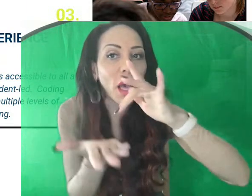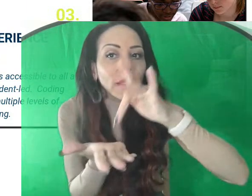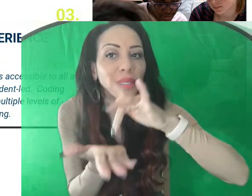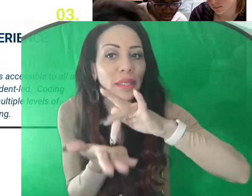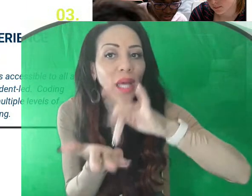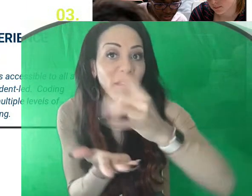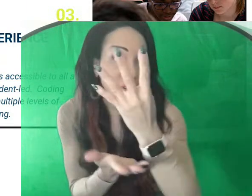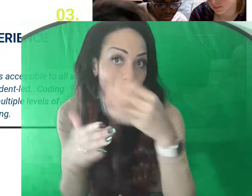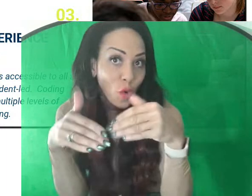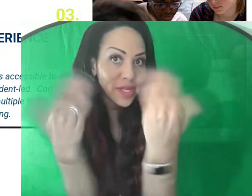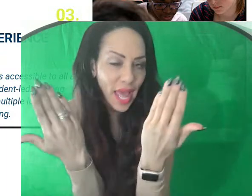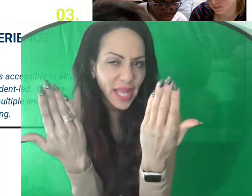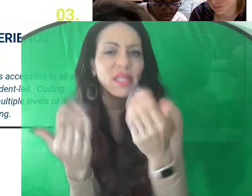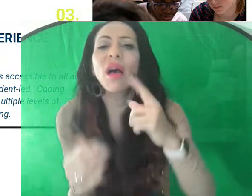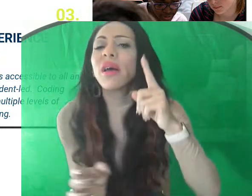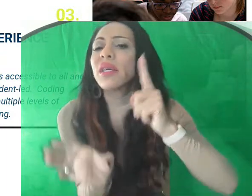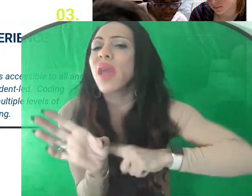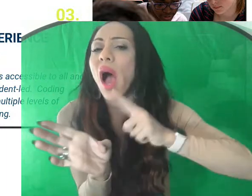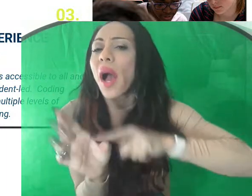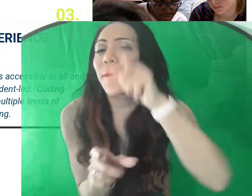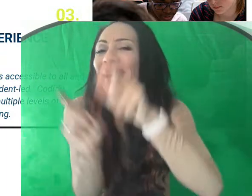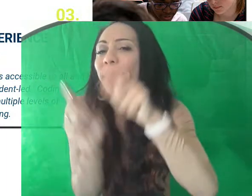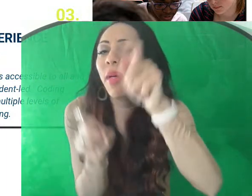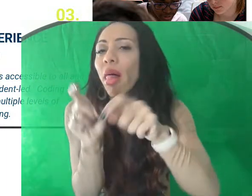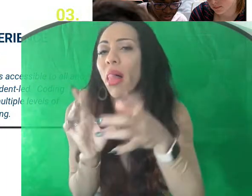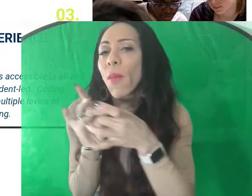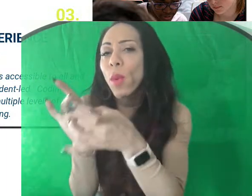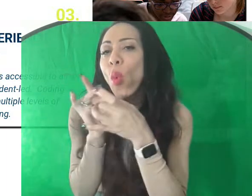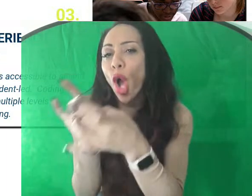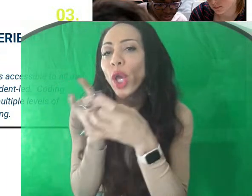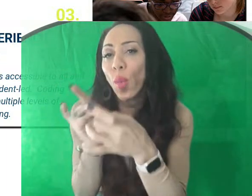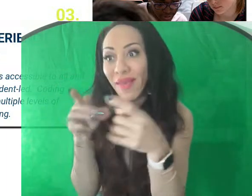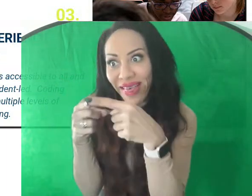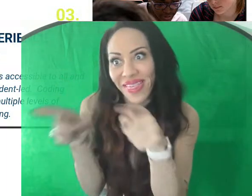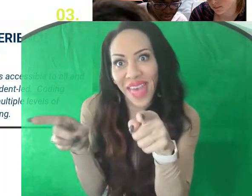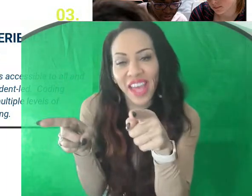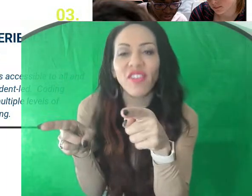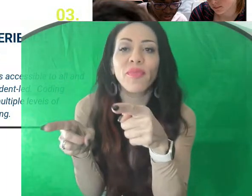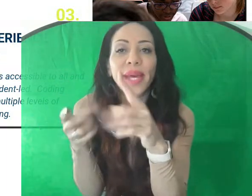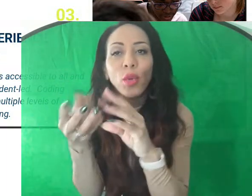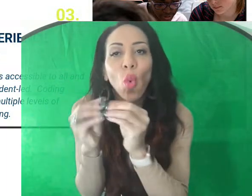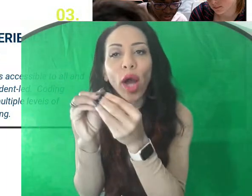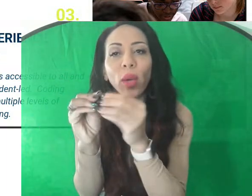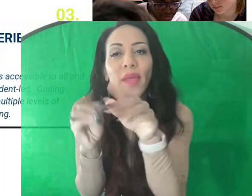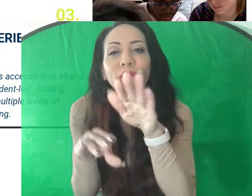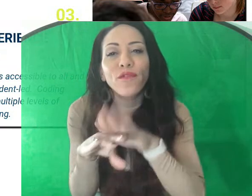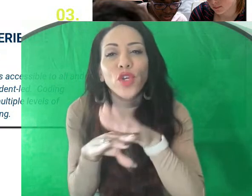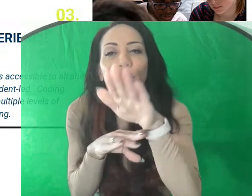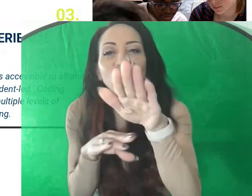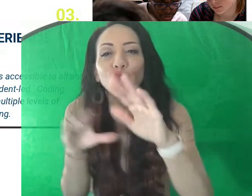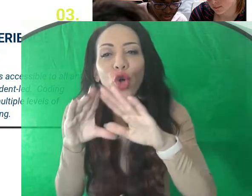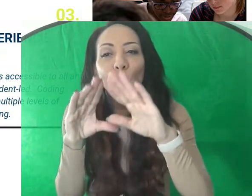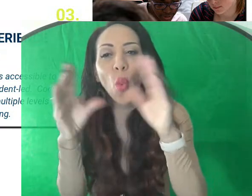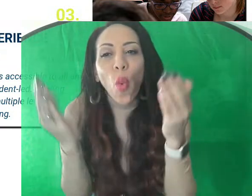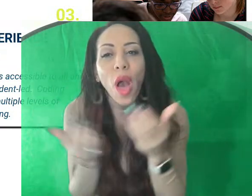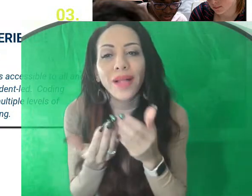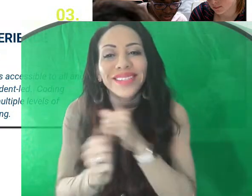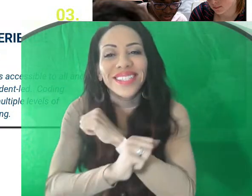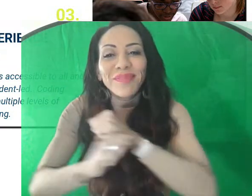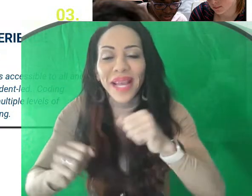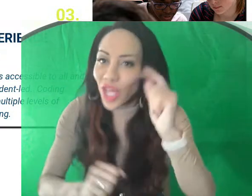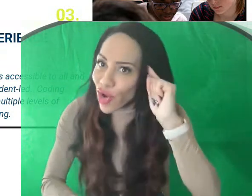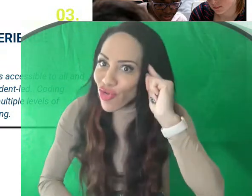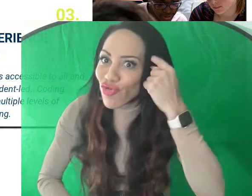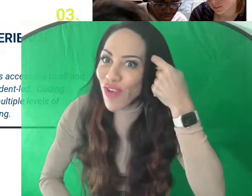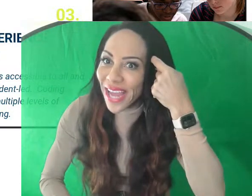the young people that we've been working with, have been developing a future worlds-based crazy golf course